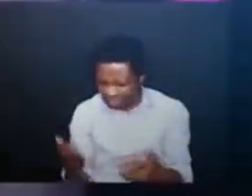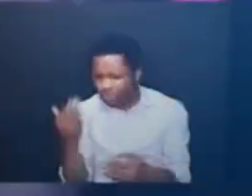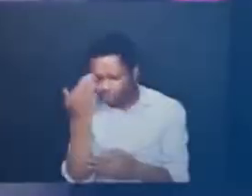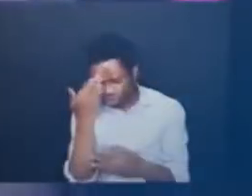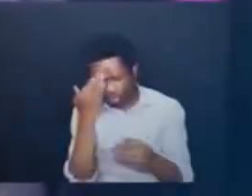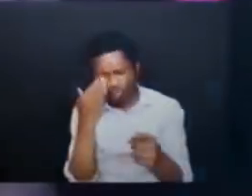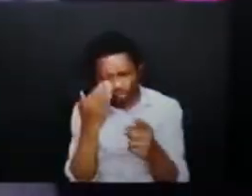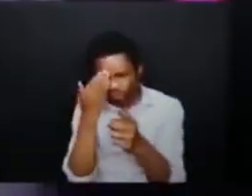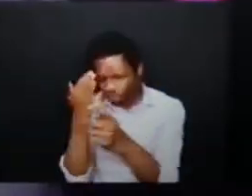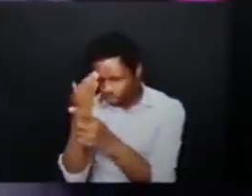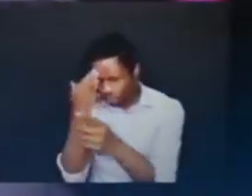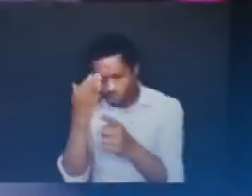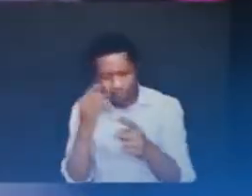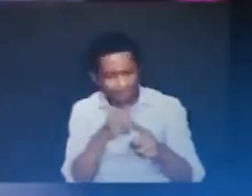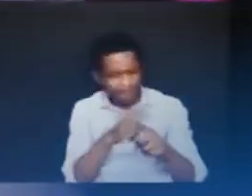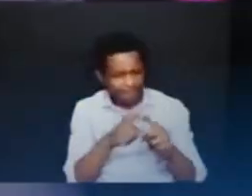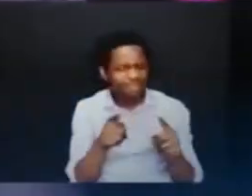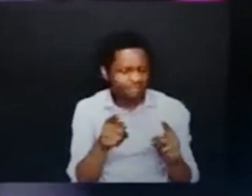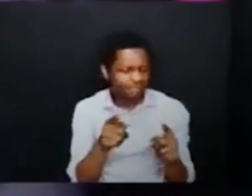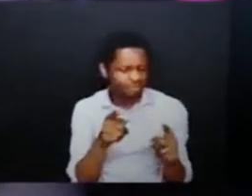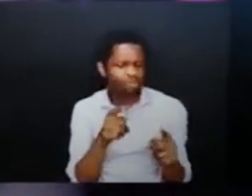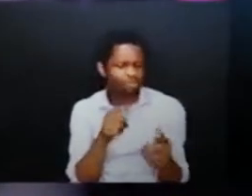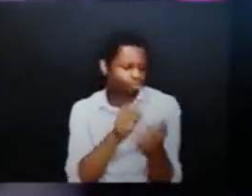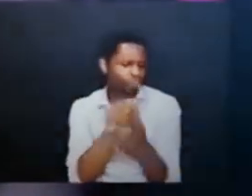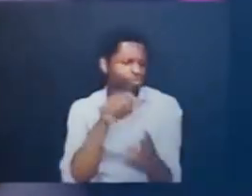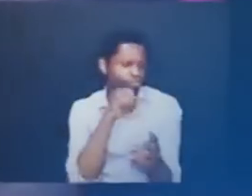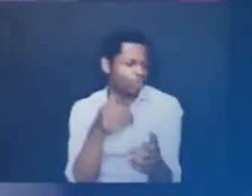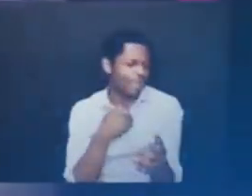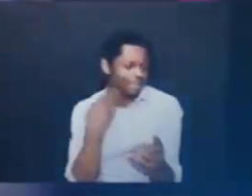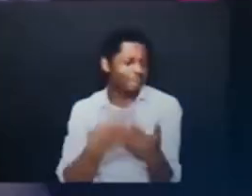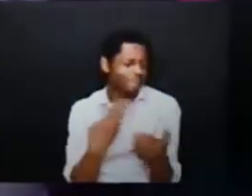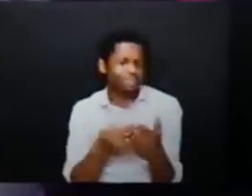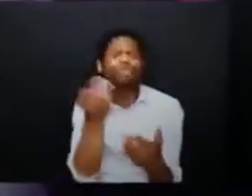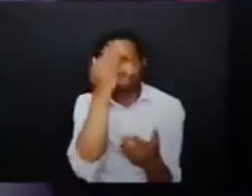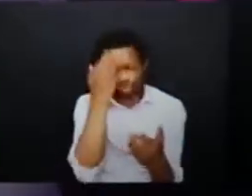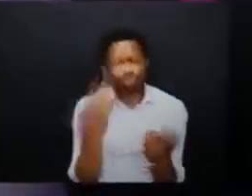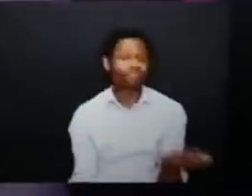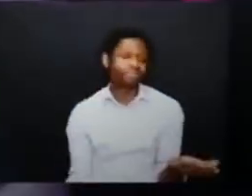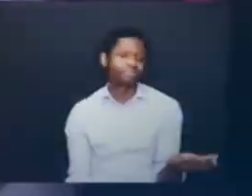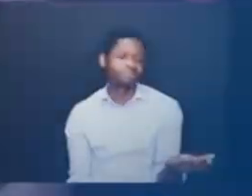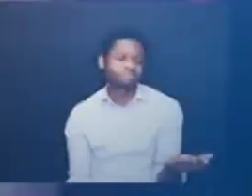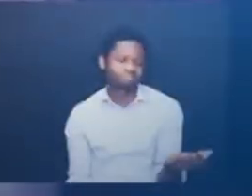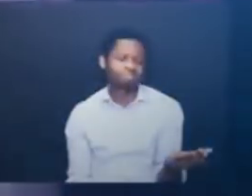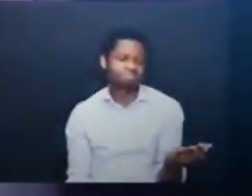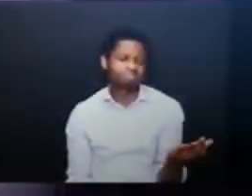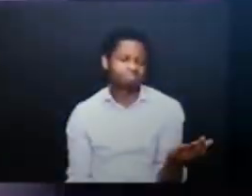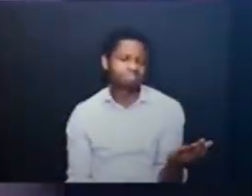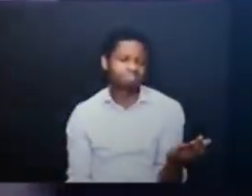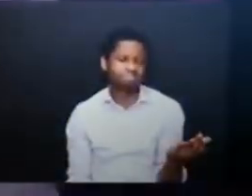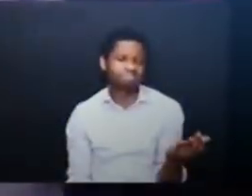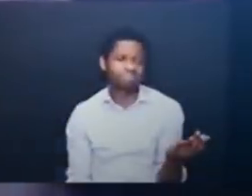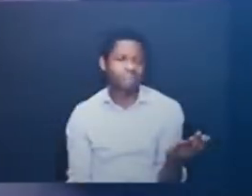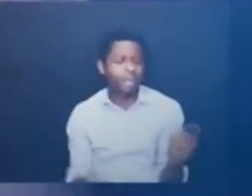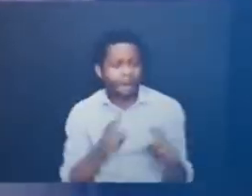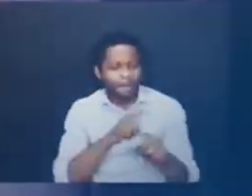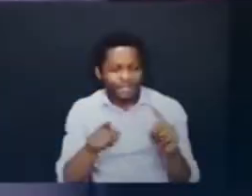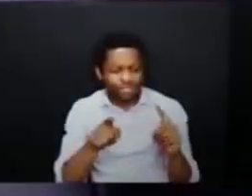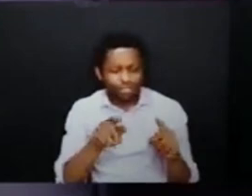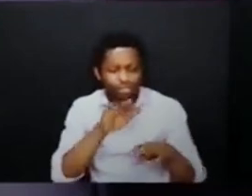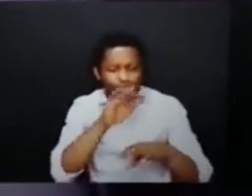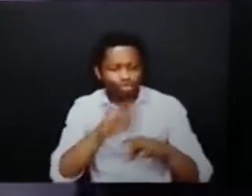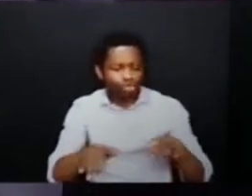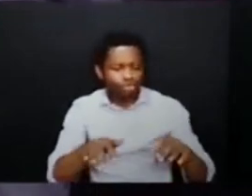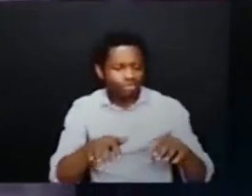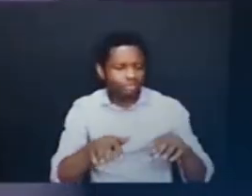That you do not have money. I mean, it is a fact. But don't waver in